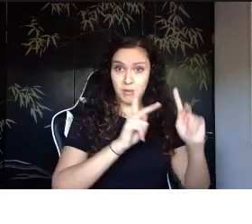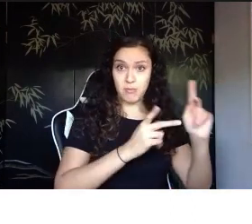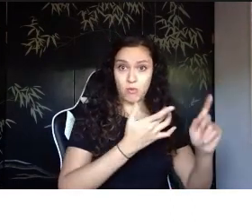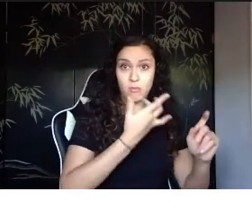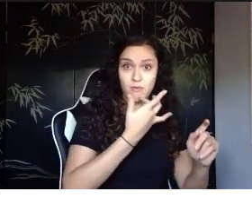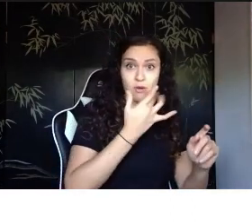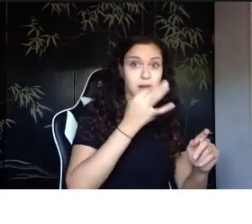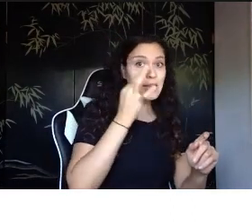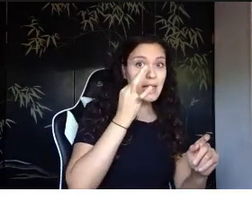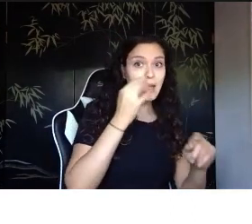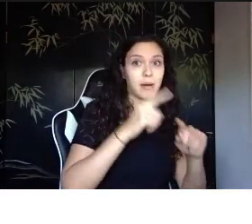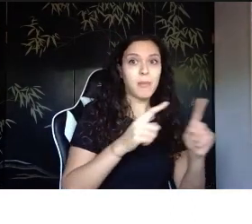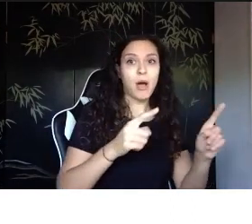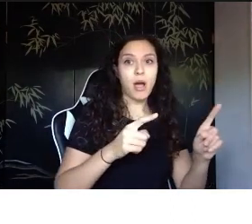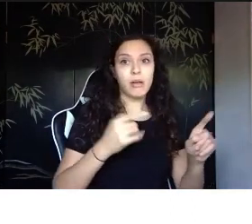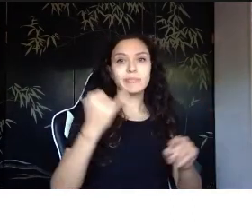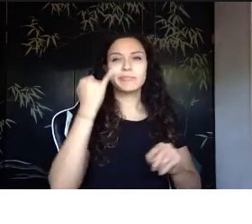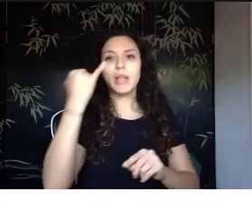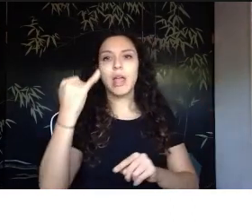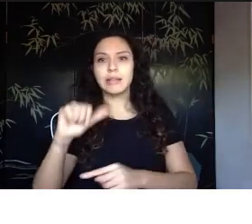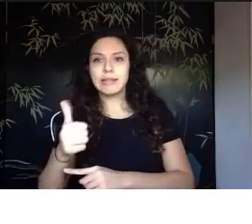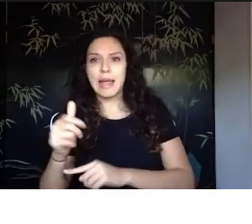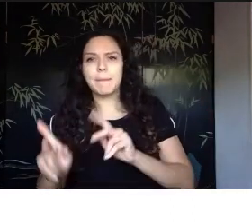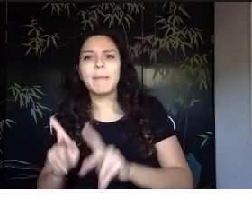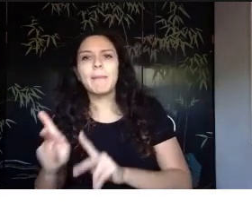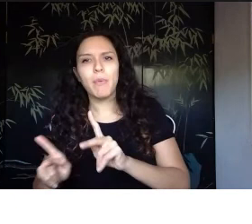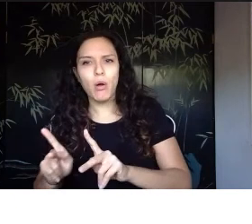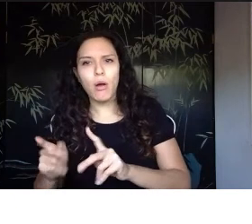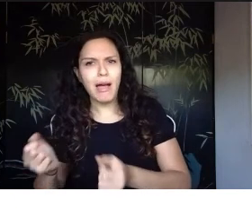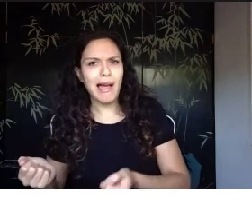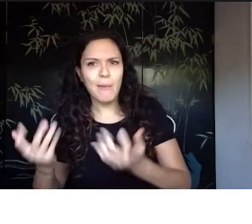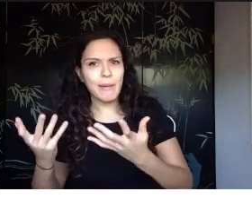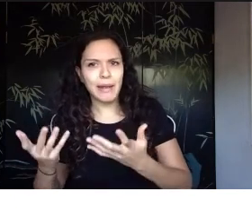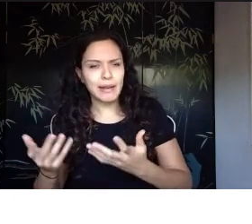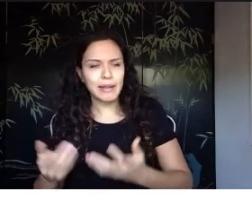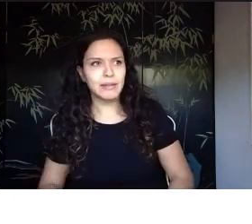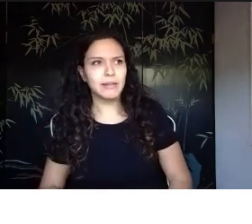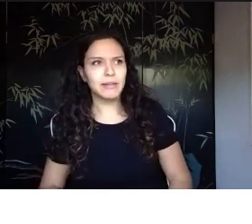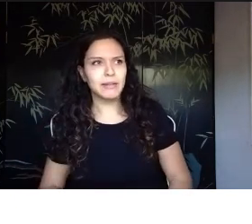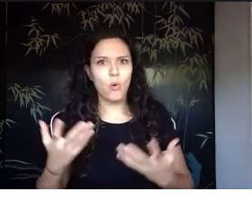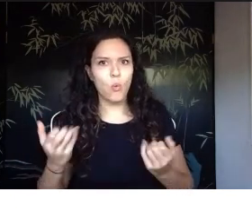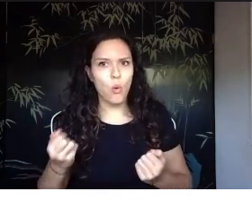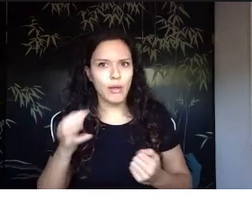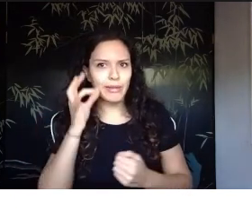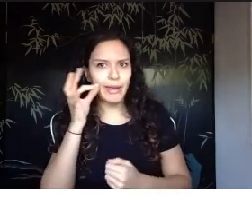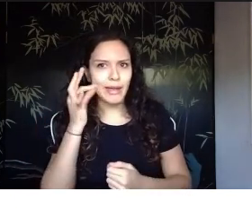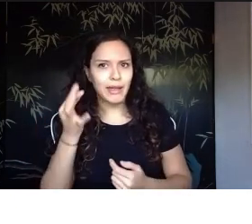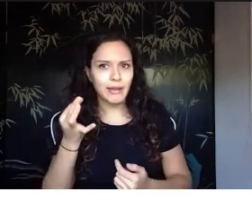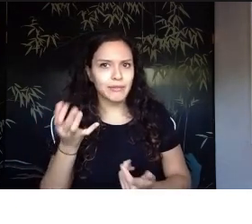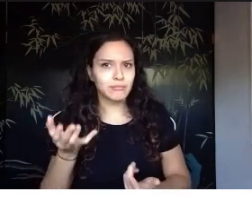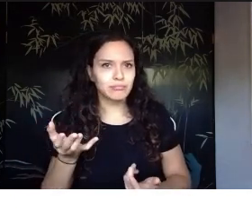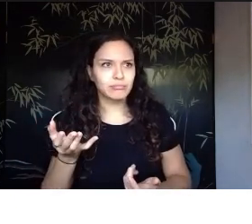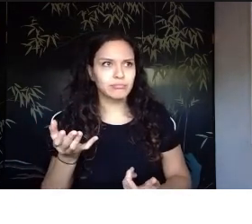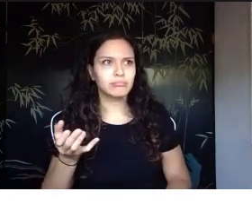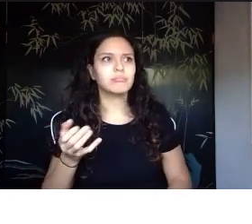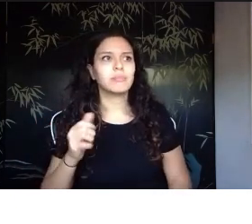want. Well, what if there were only 10 people? Okay, how many would